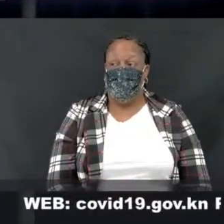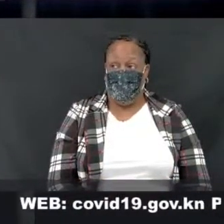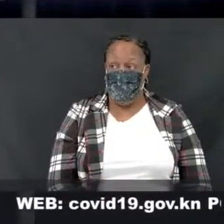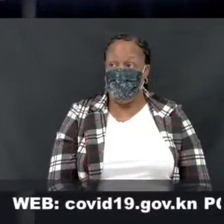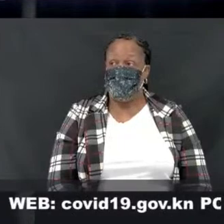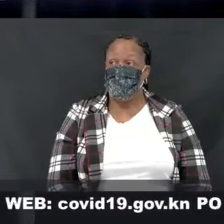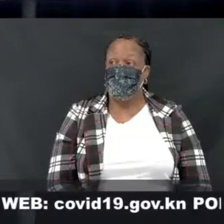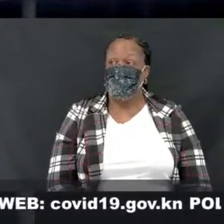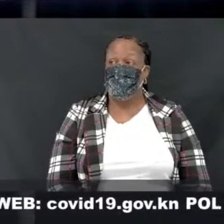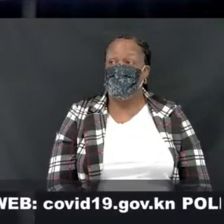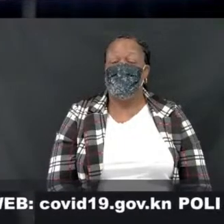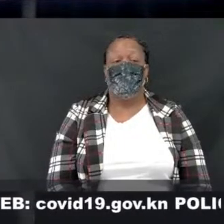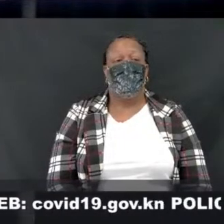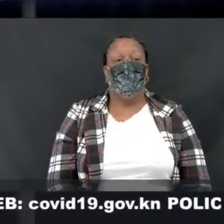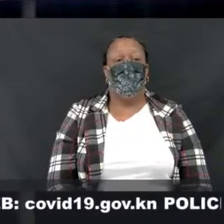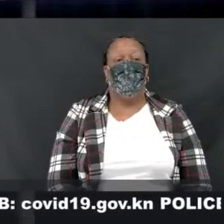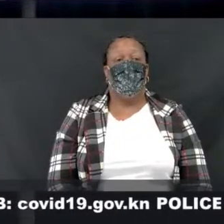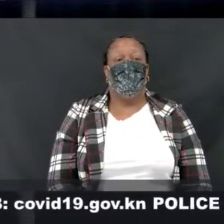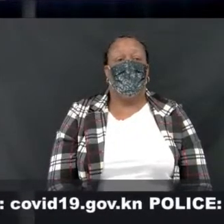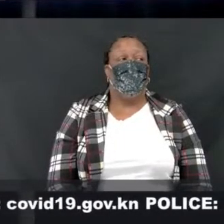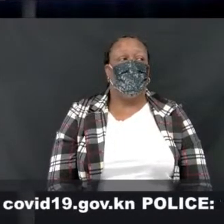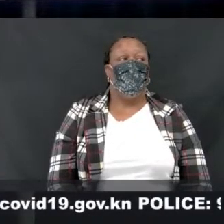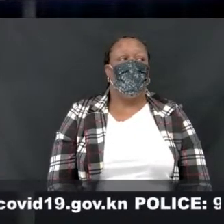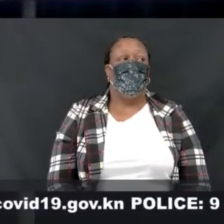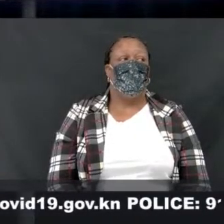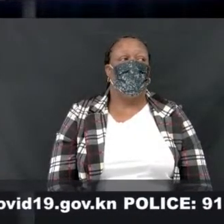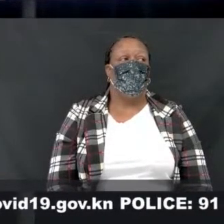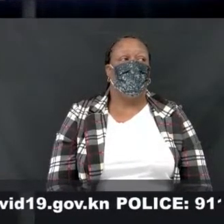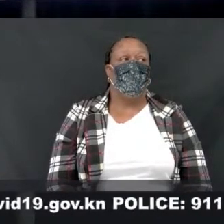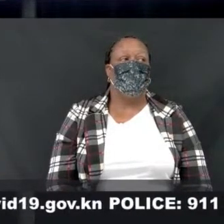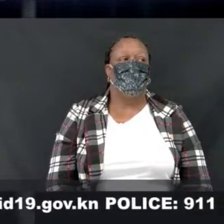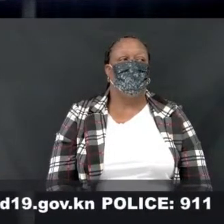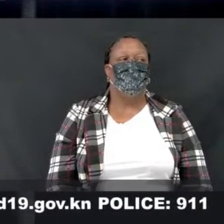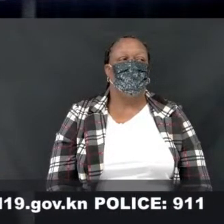I will read this. This will be the last question for today.